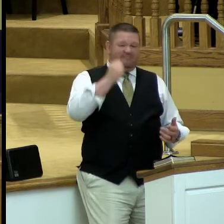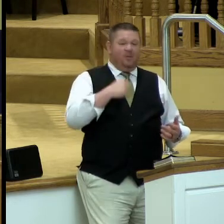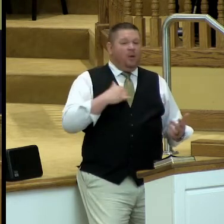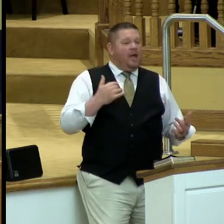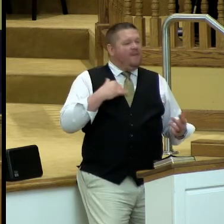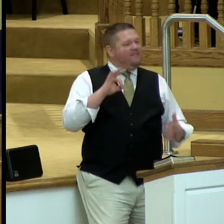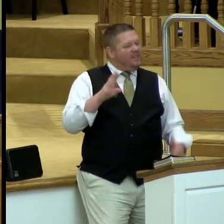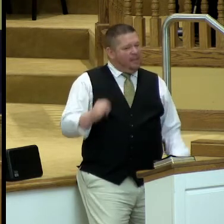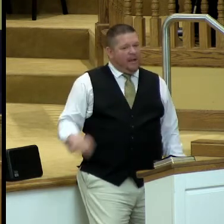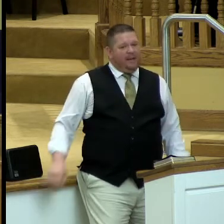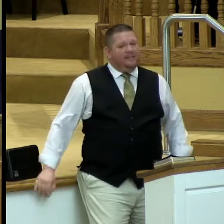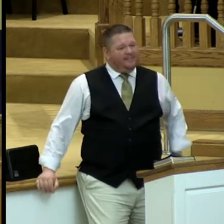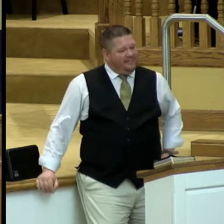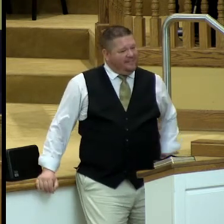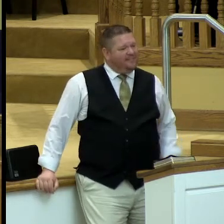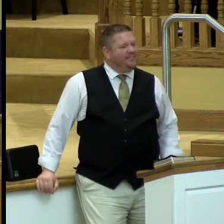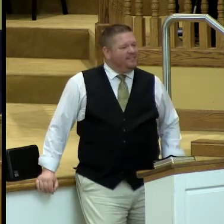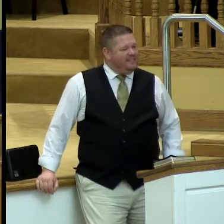But we have fun.